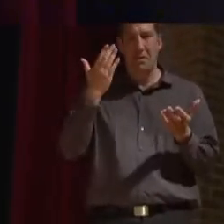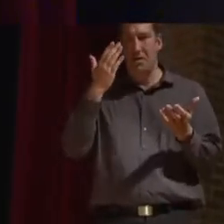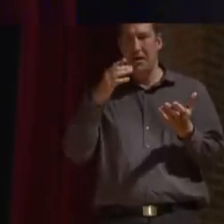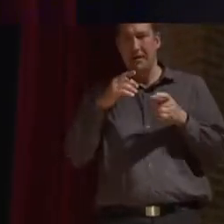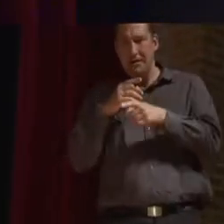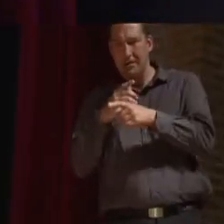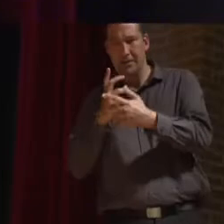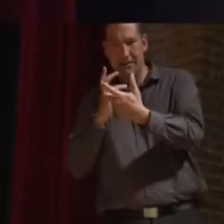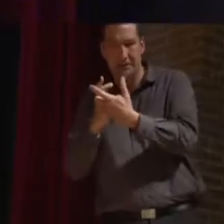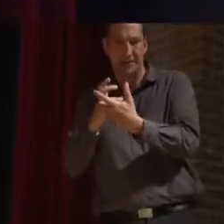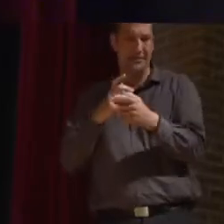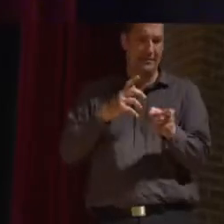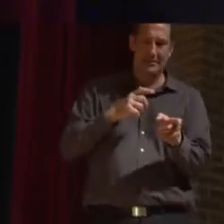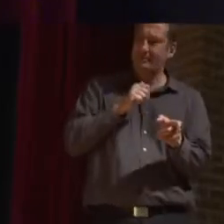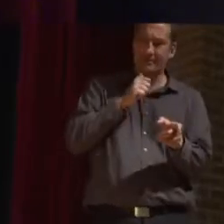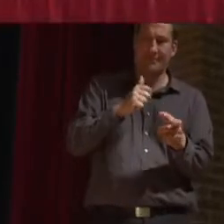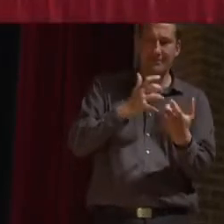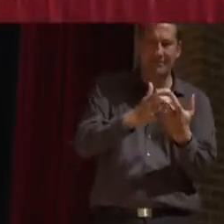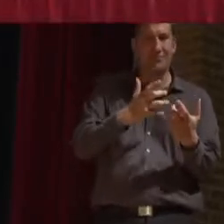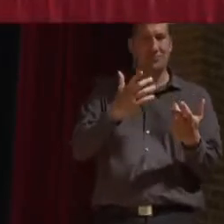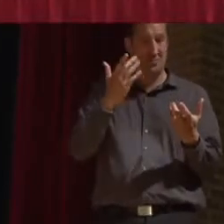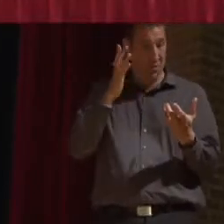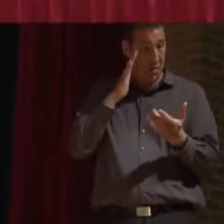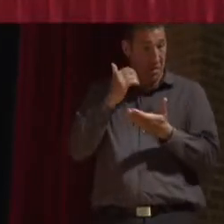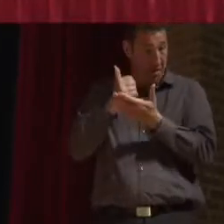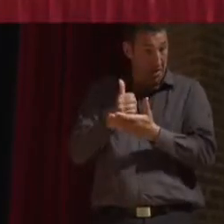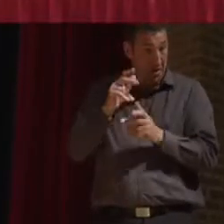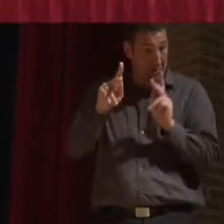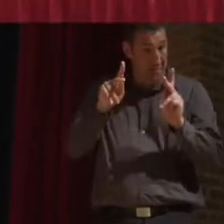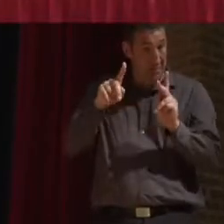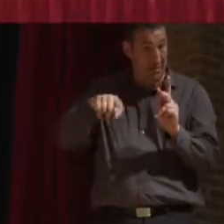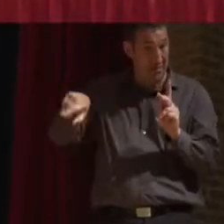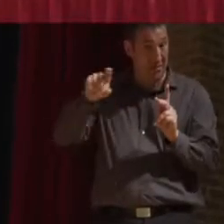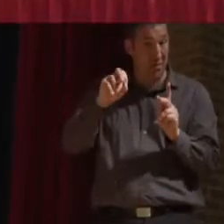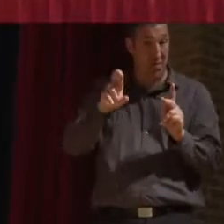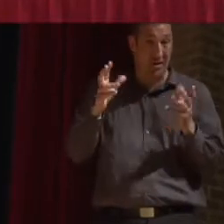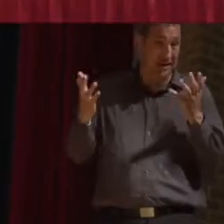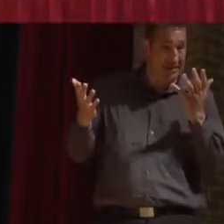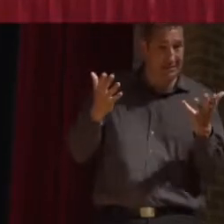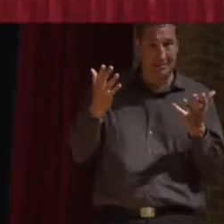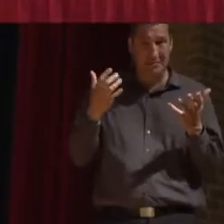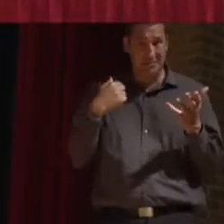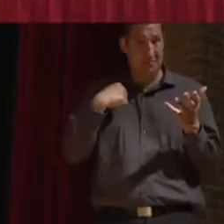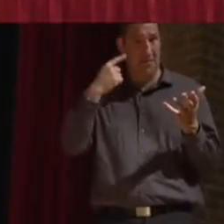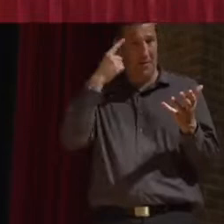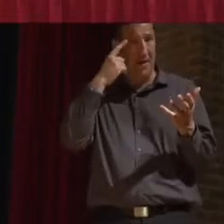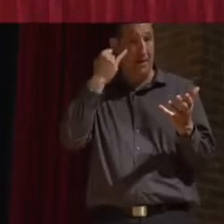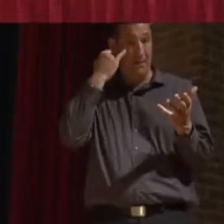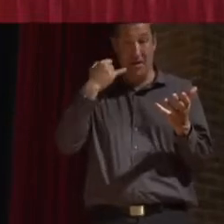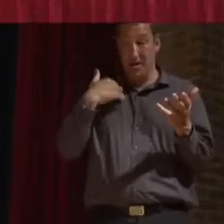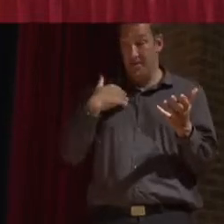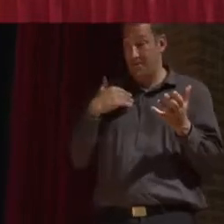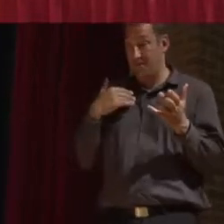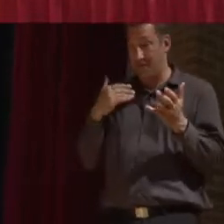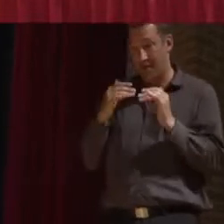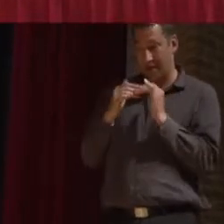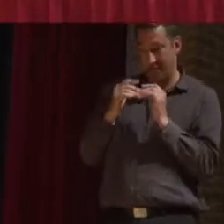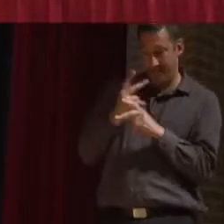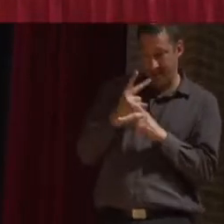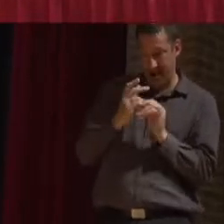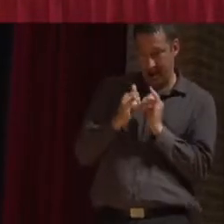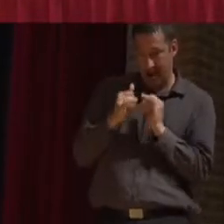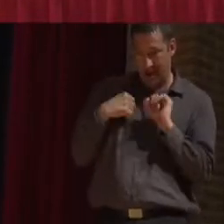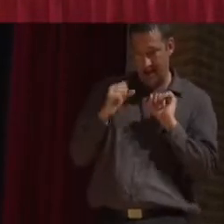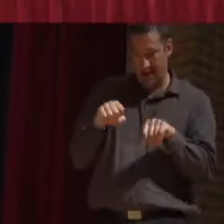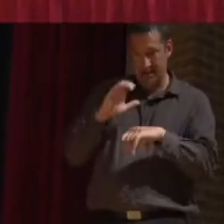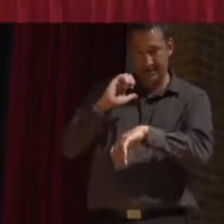do, would that help employers? Because I'm thinking if they had a way of kind of organizing that